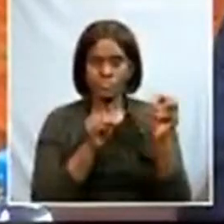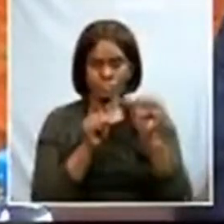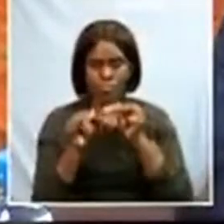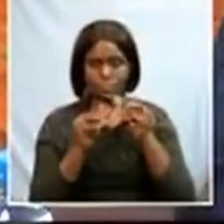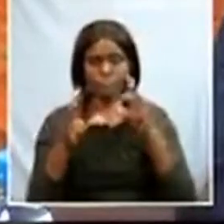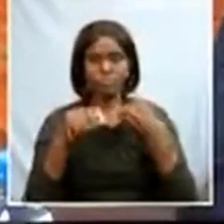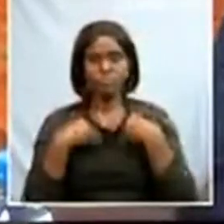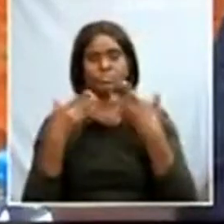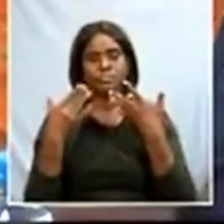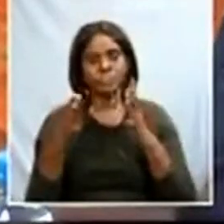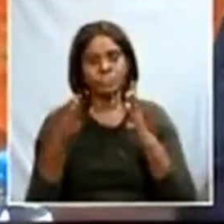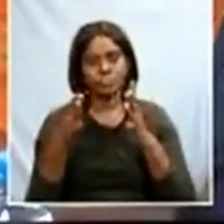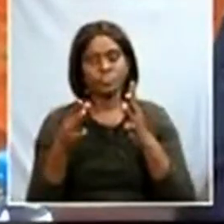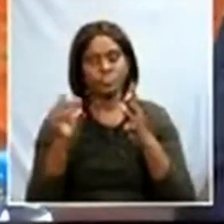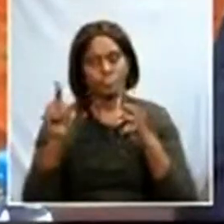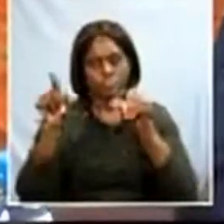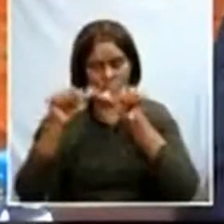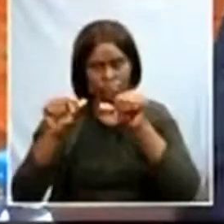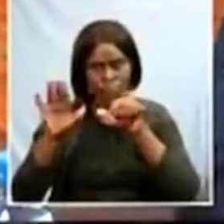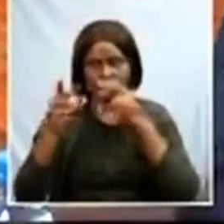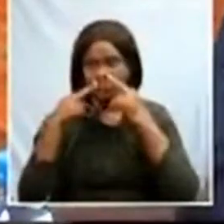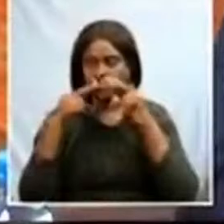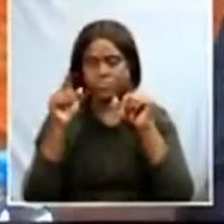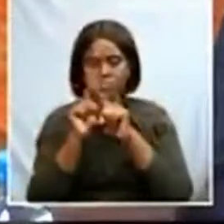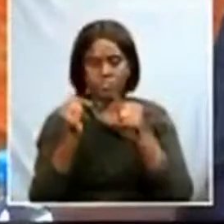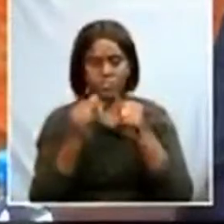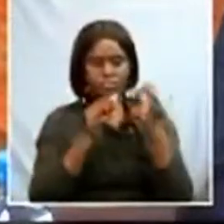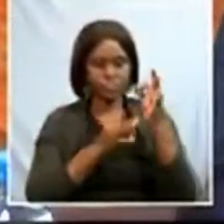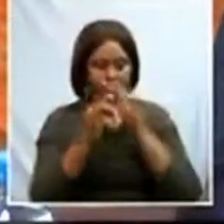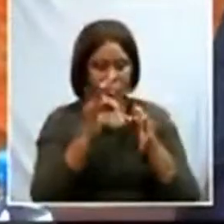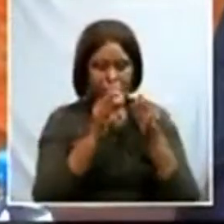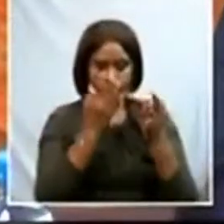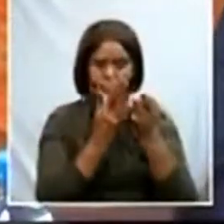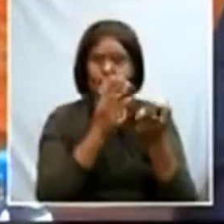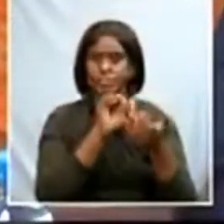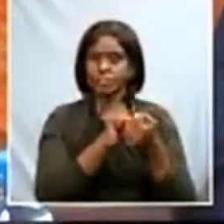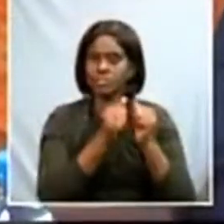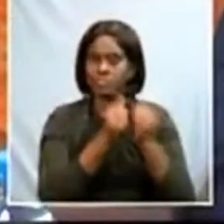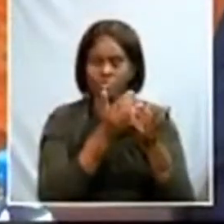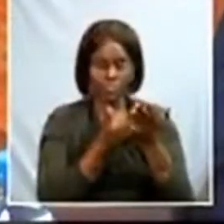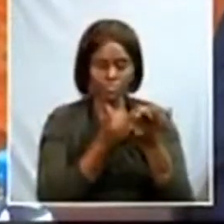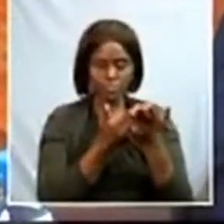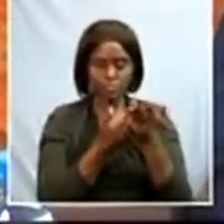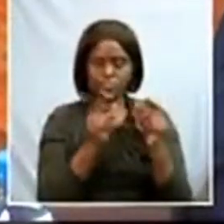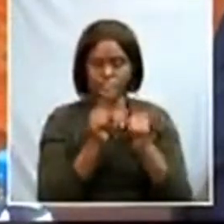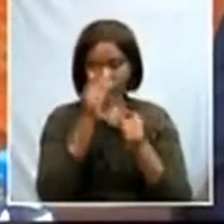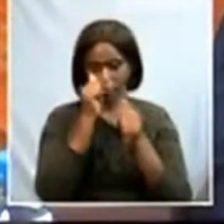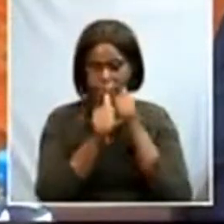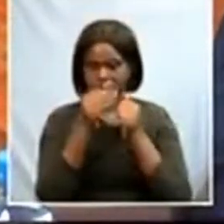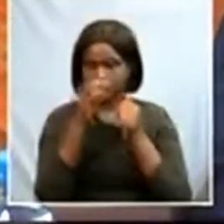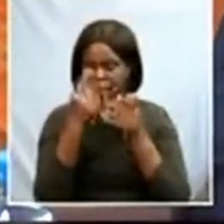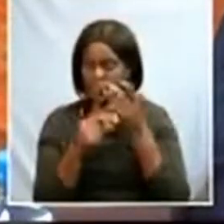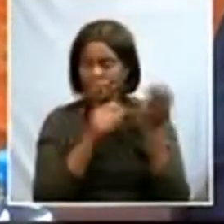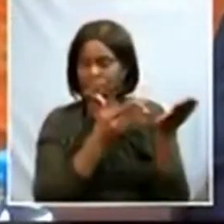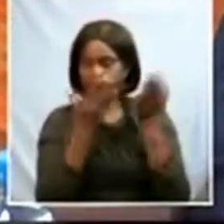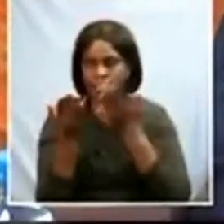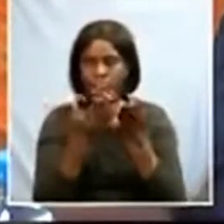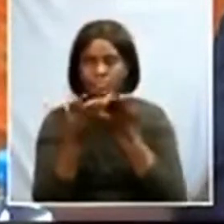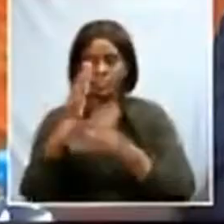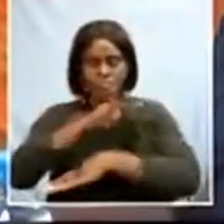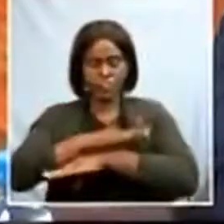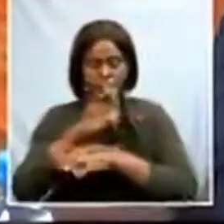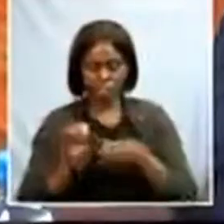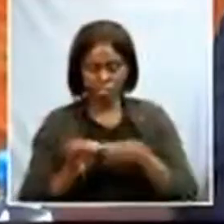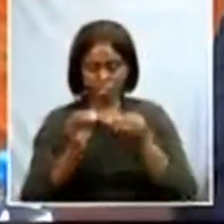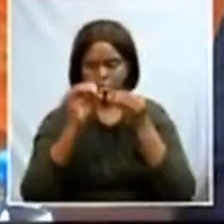Management acknowledges the auditor's findings and wish to state that the cause of query was due to the undelivered desks